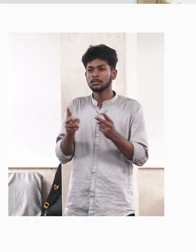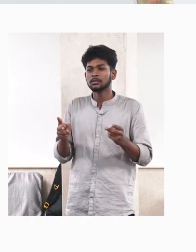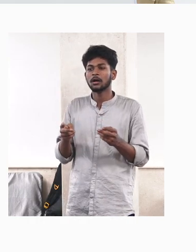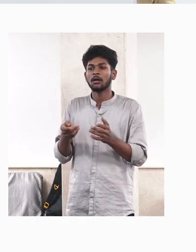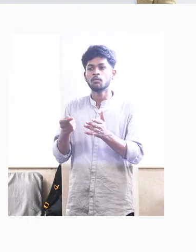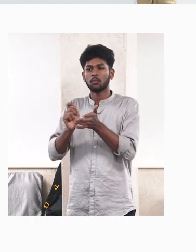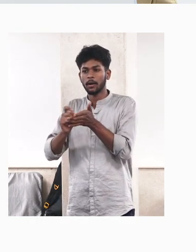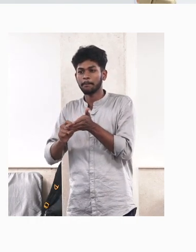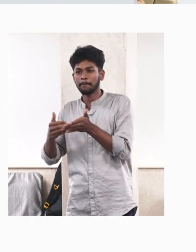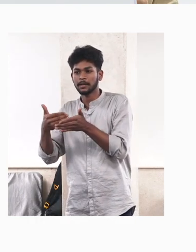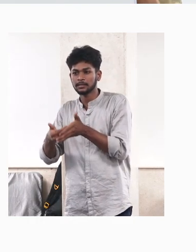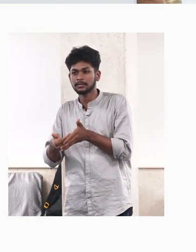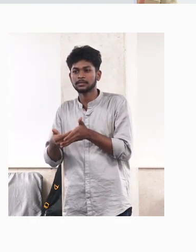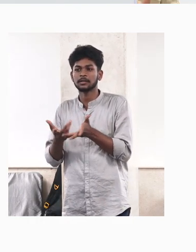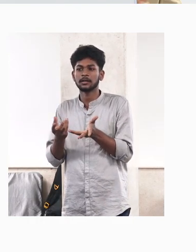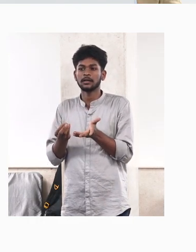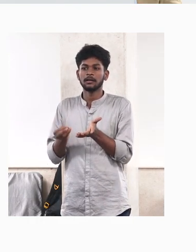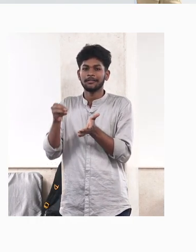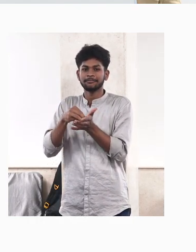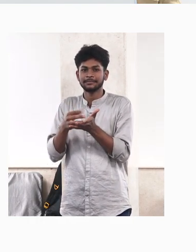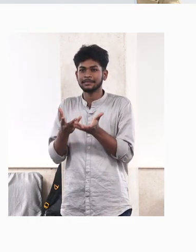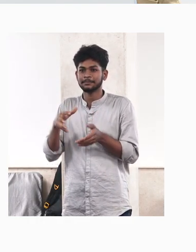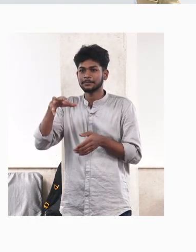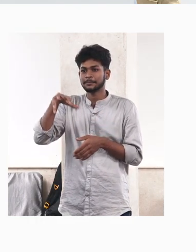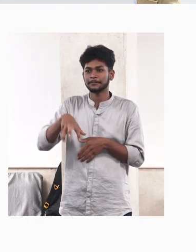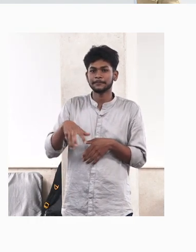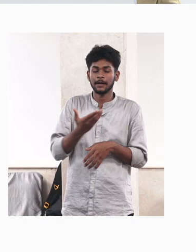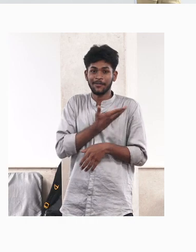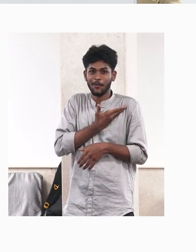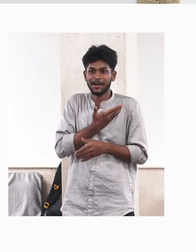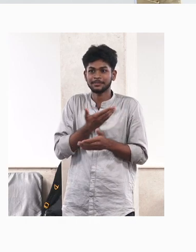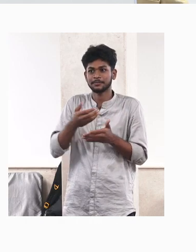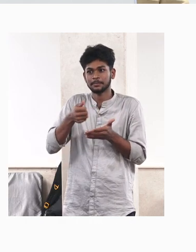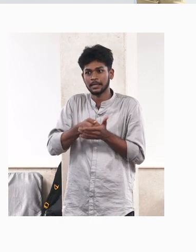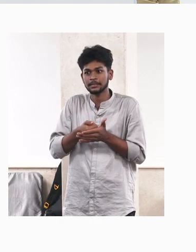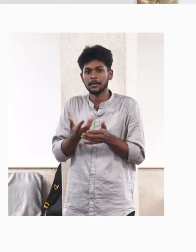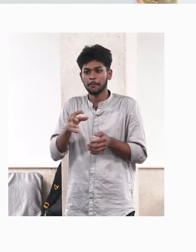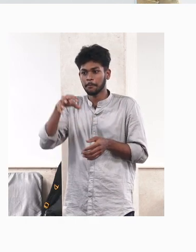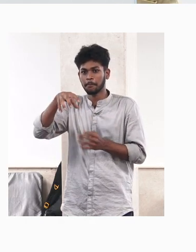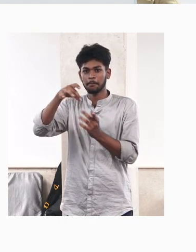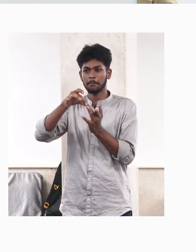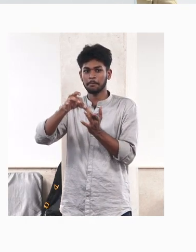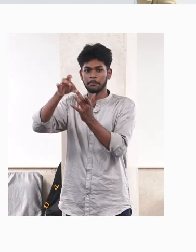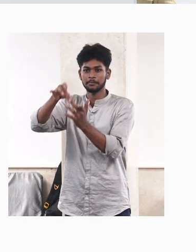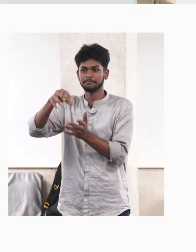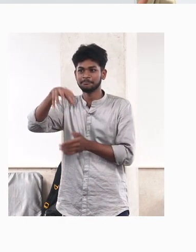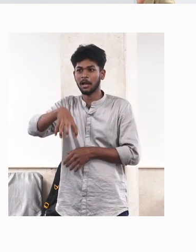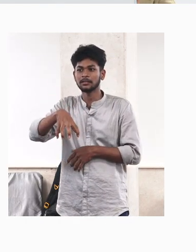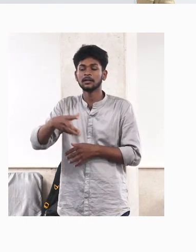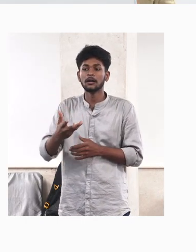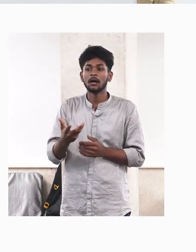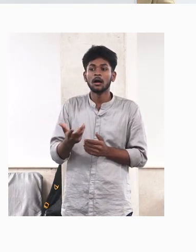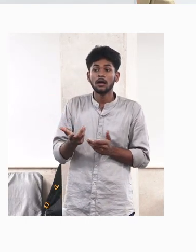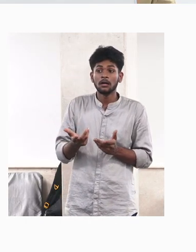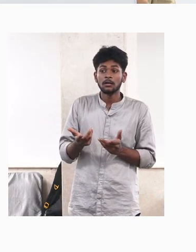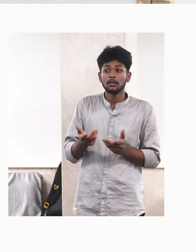right-based, putting in the center the person, and what I would add, responding